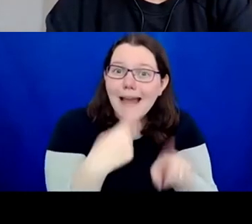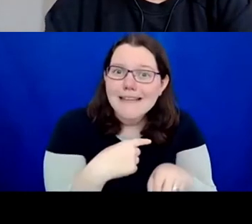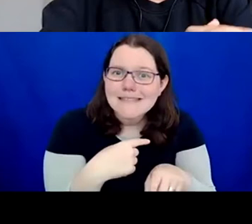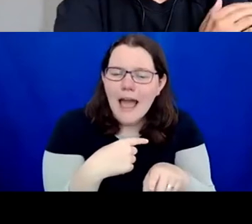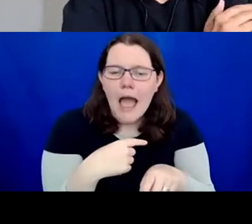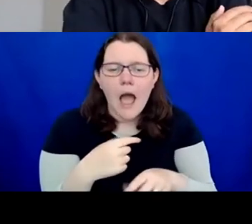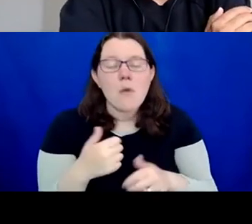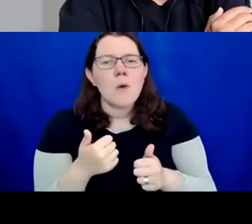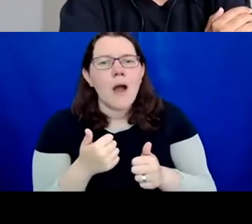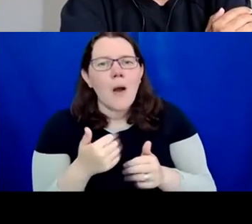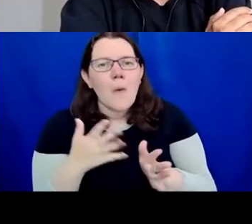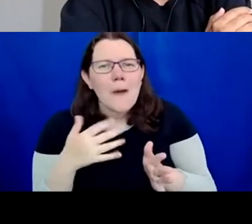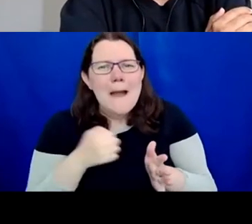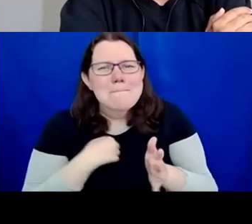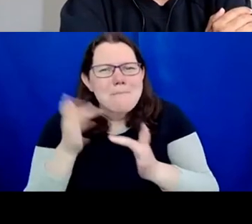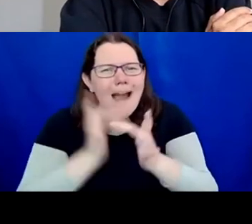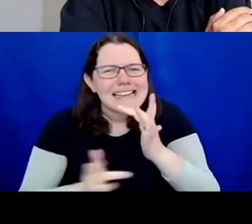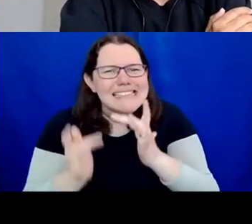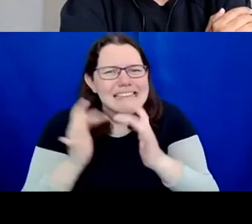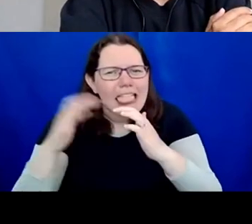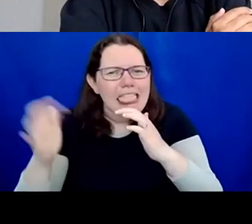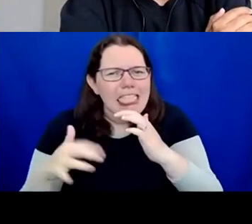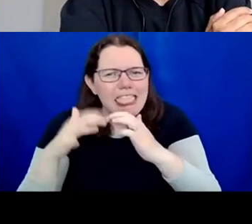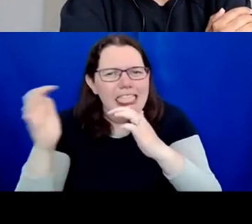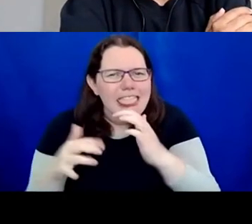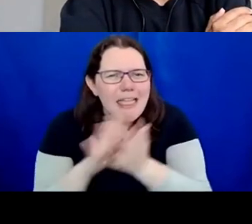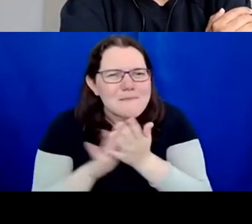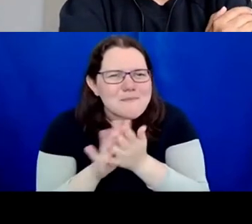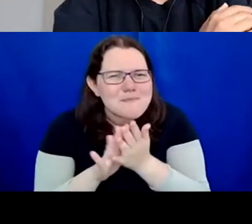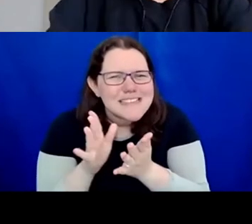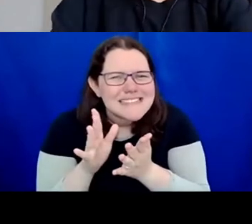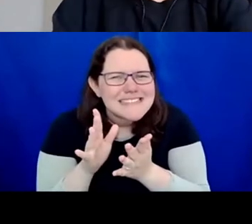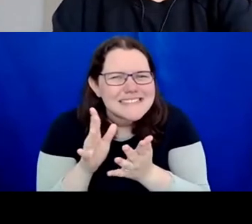because my internet went a bit unstable, so I missed a bit of what you were saying. So maybe